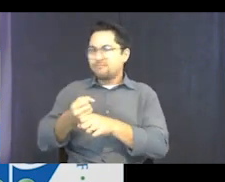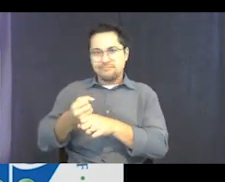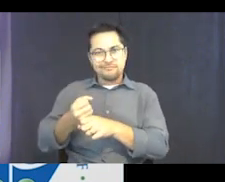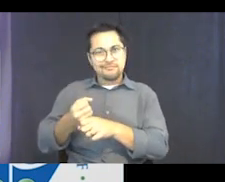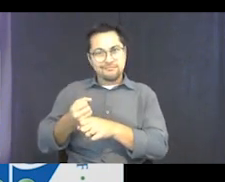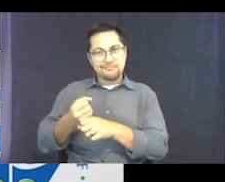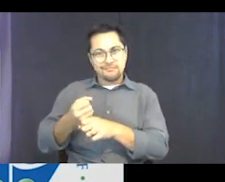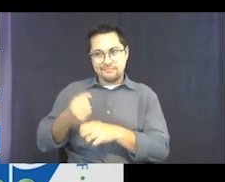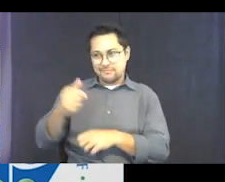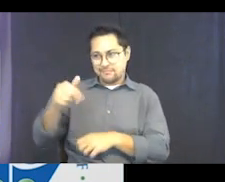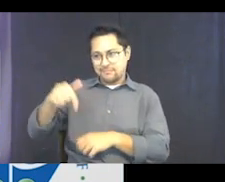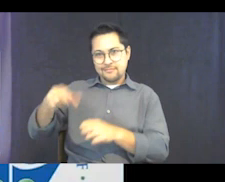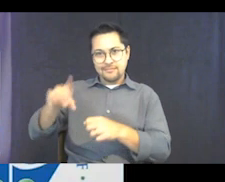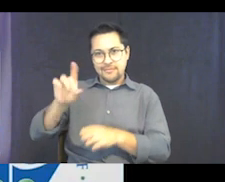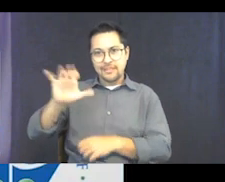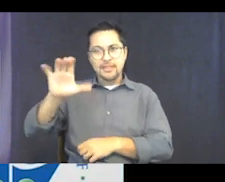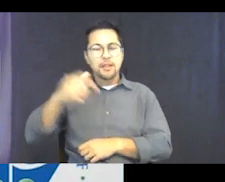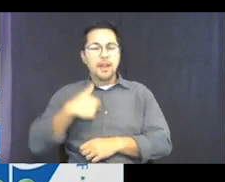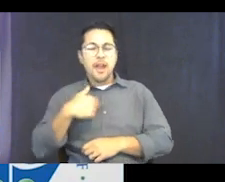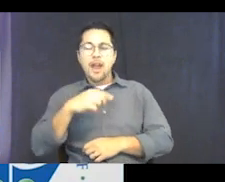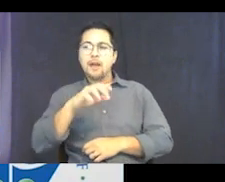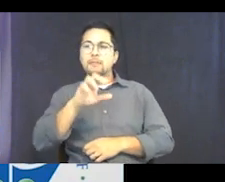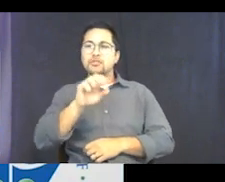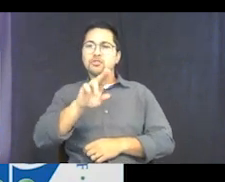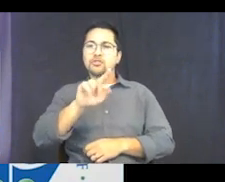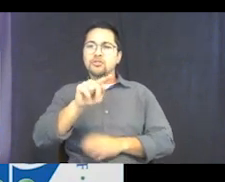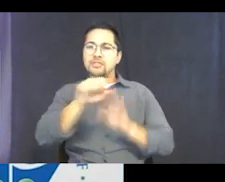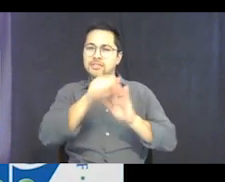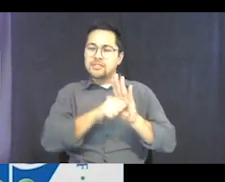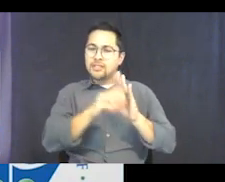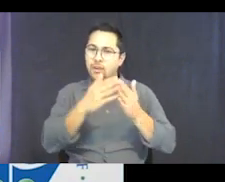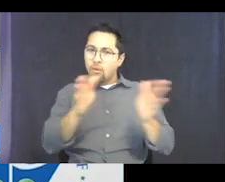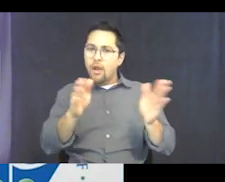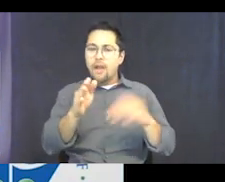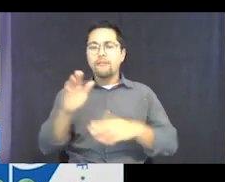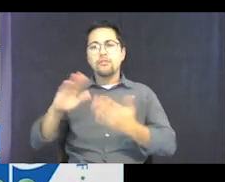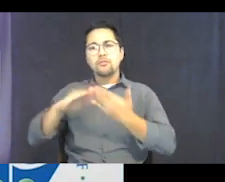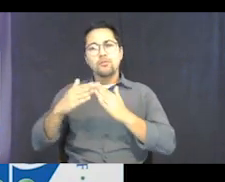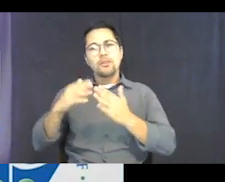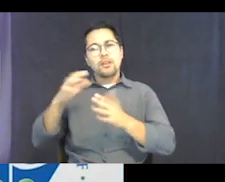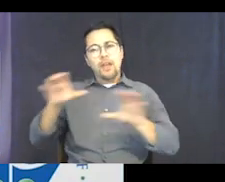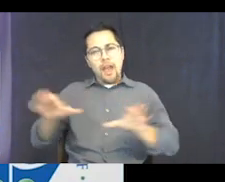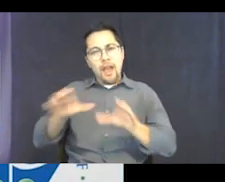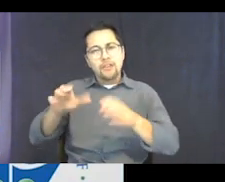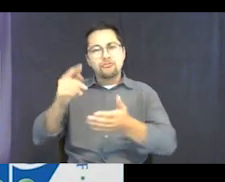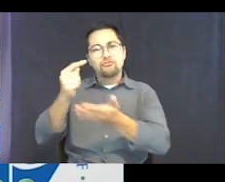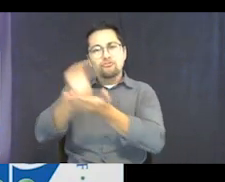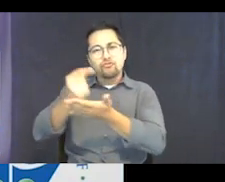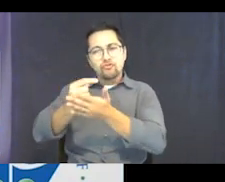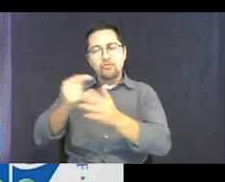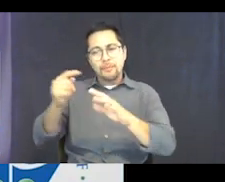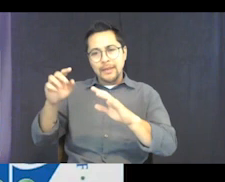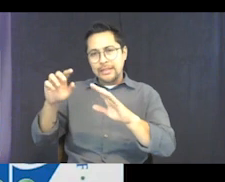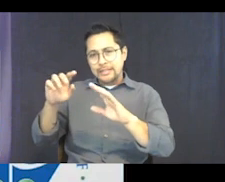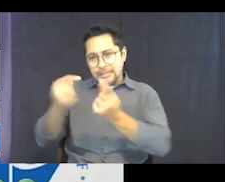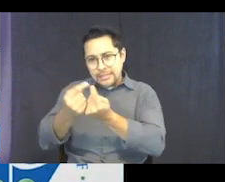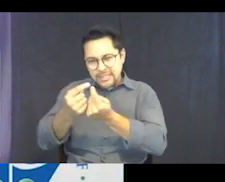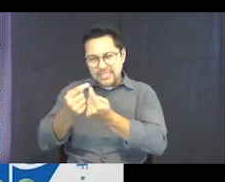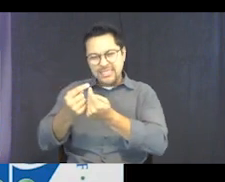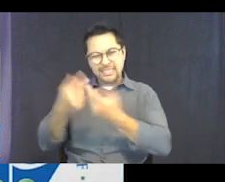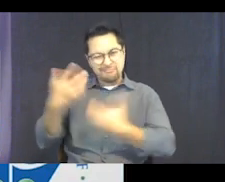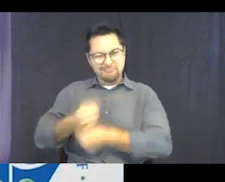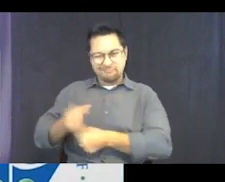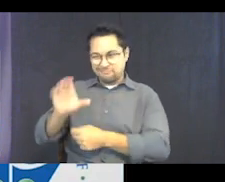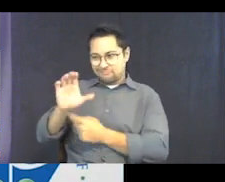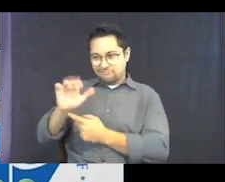December. I am the statewide coordinator of the Community Action Treatment Teams, also known as CAT teams.